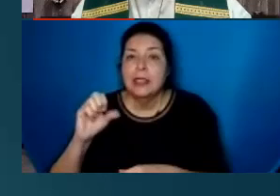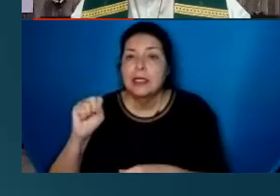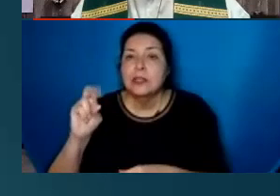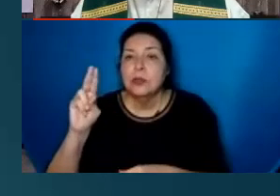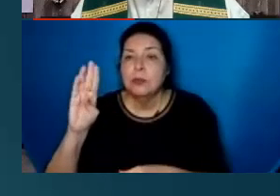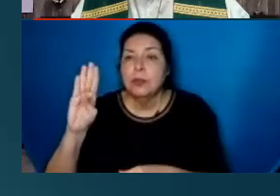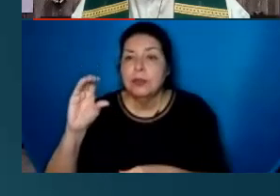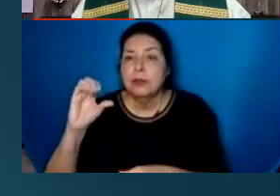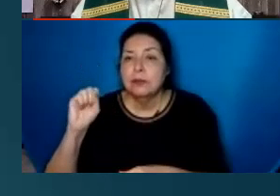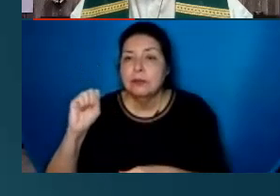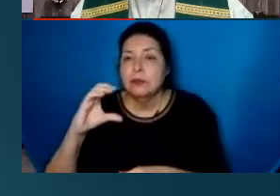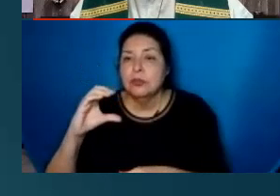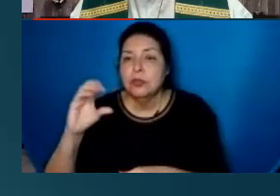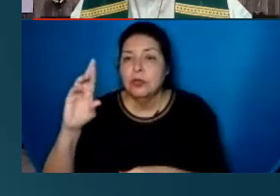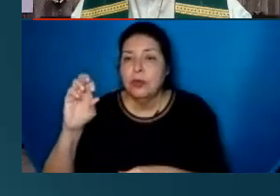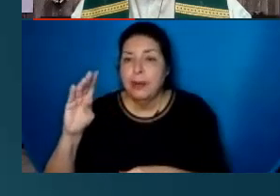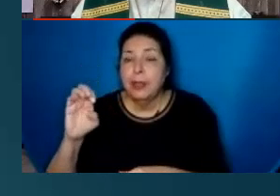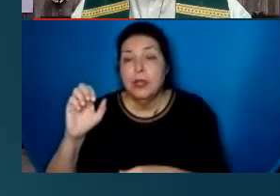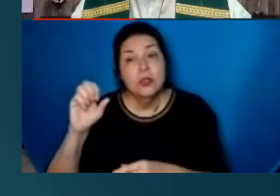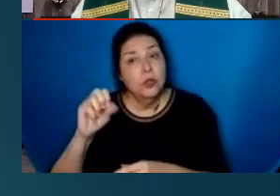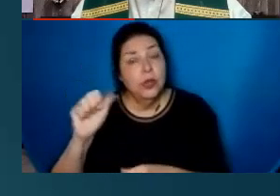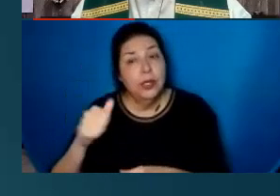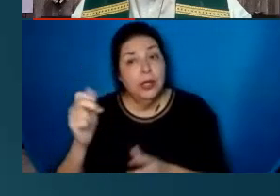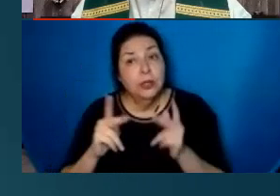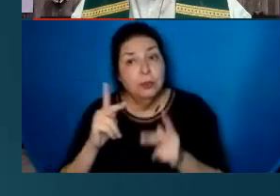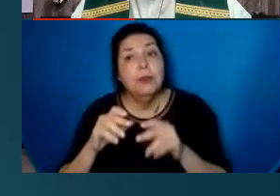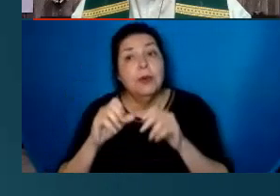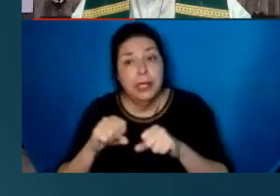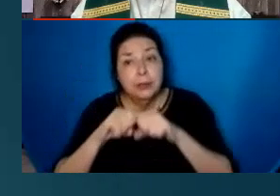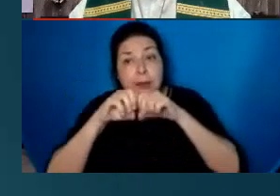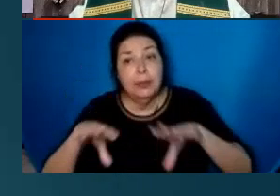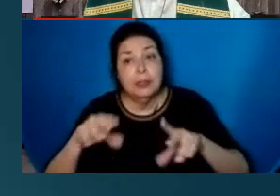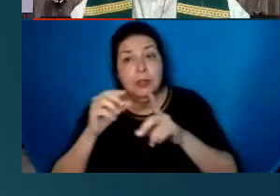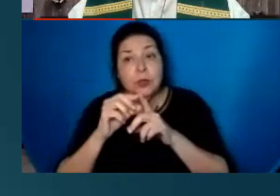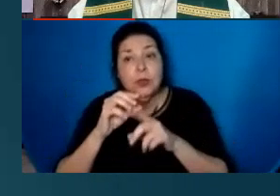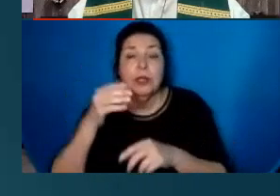other people may be blessed by the Word of God. Thank you.